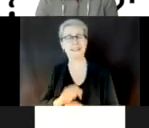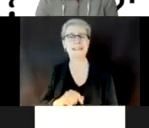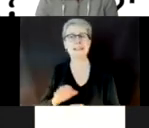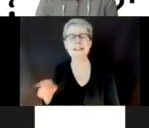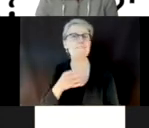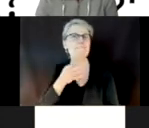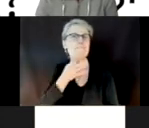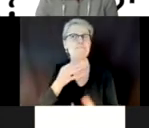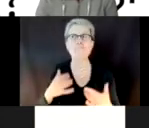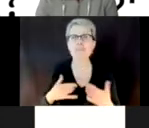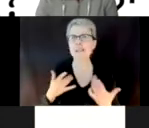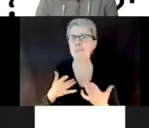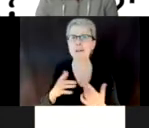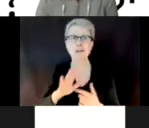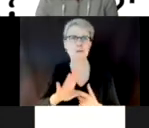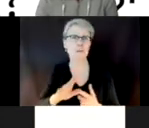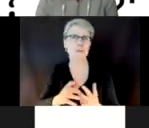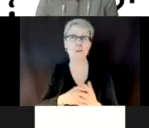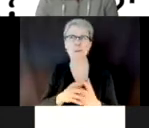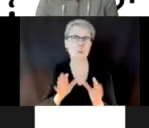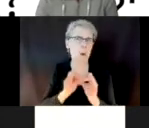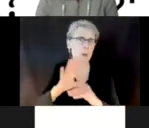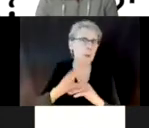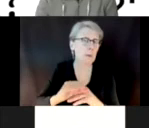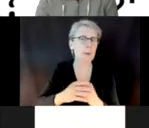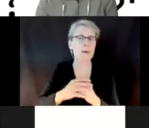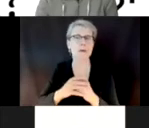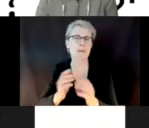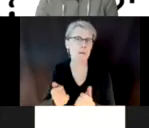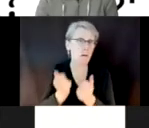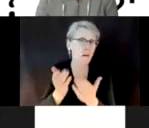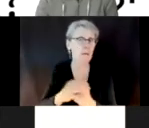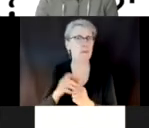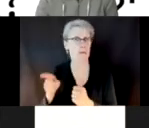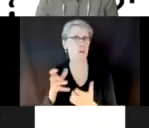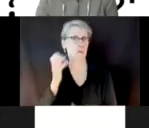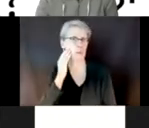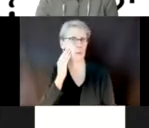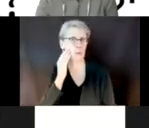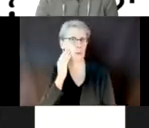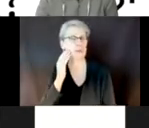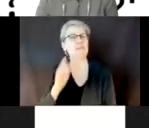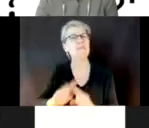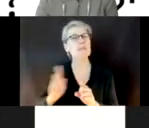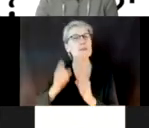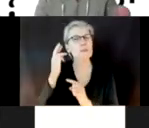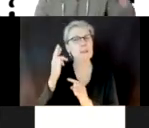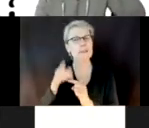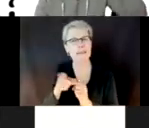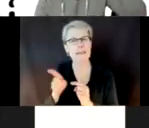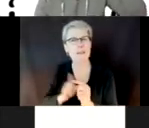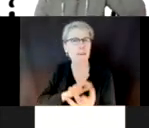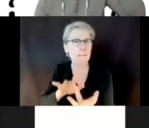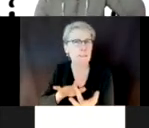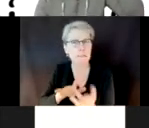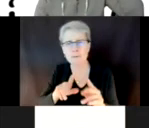about your promotions or discounts, things like that. These are just some of the common reasons that people follow you. So just take note of these things and be